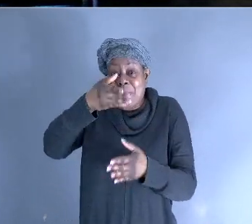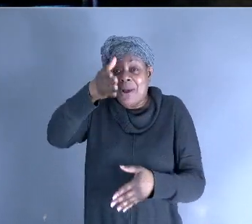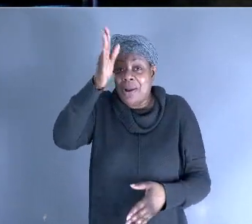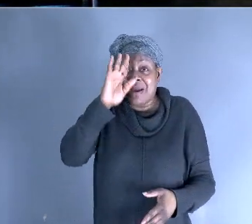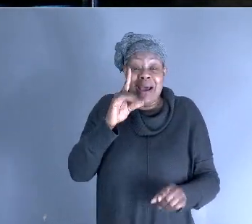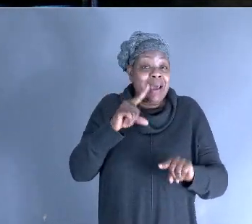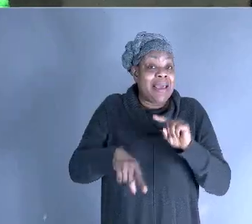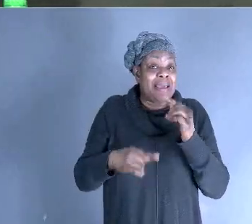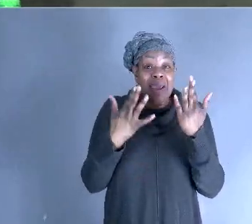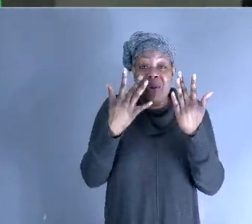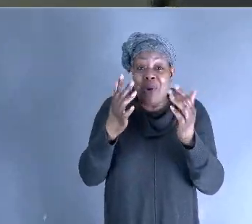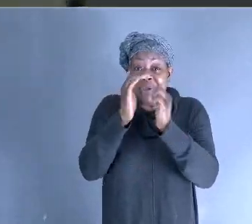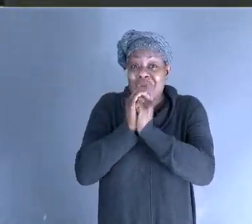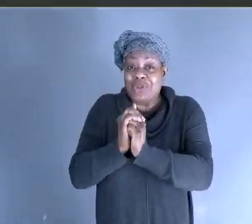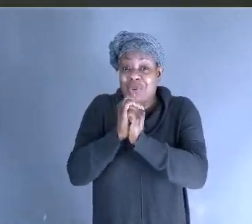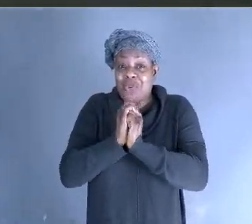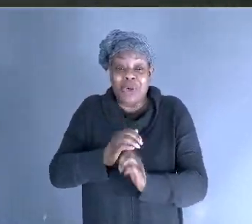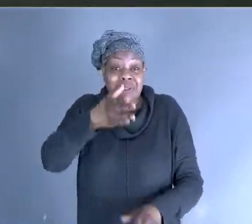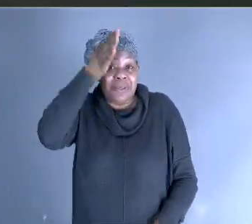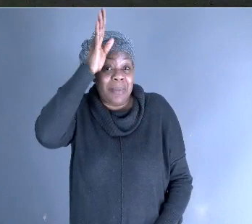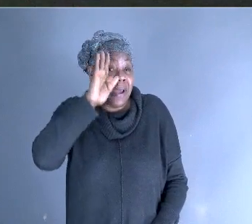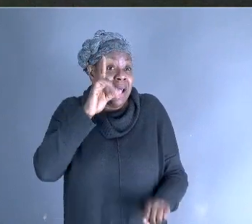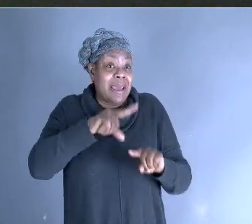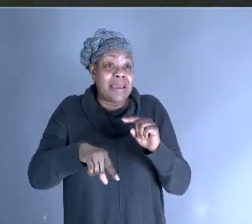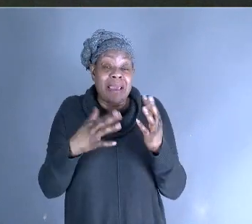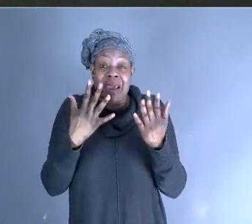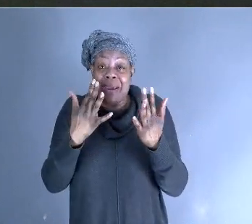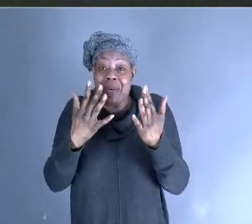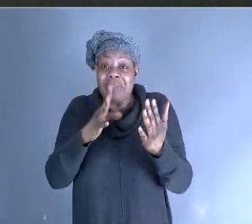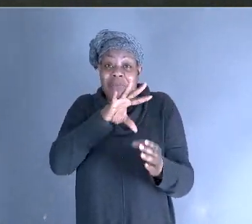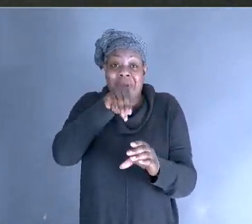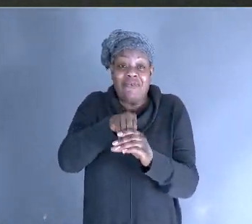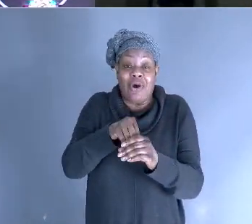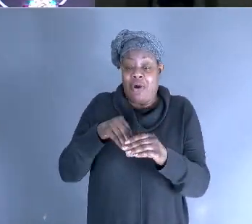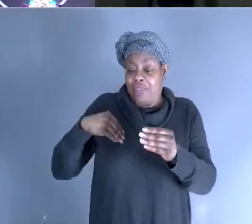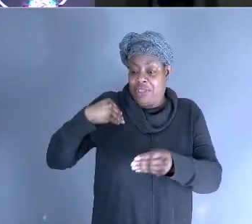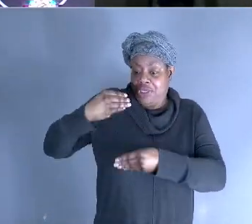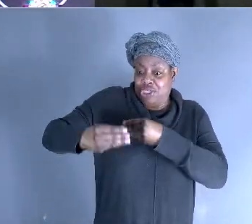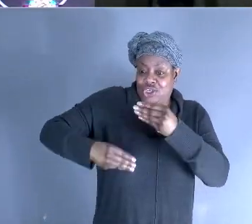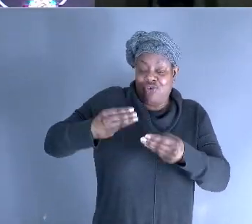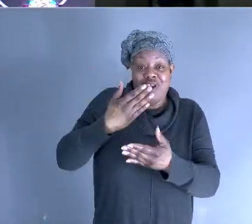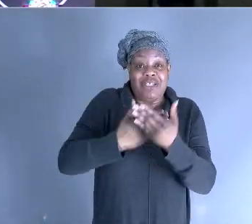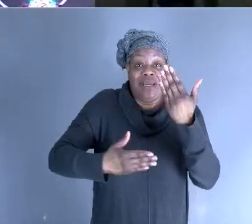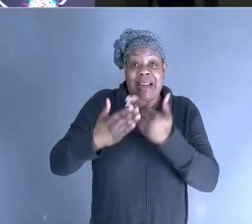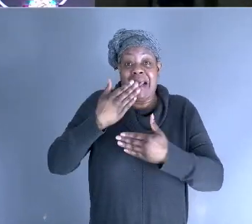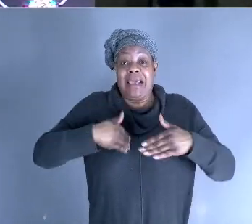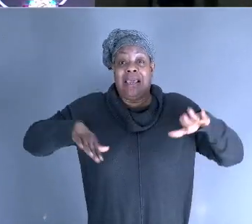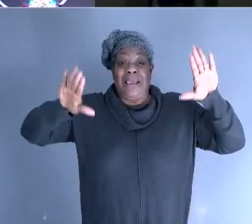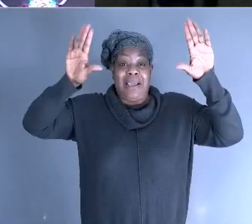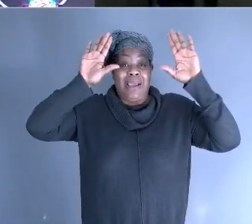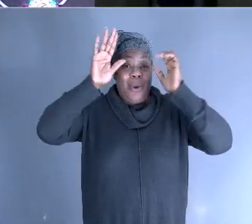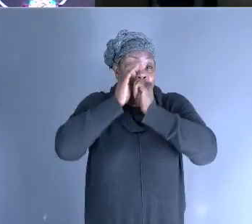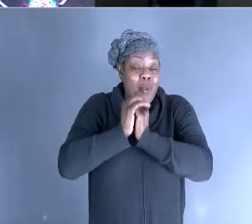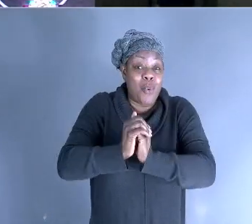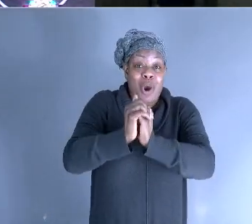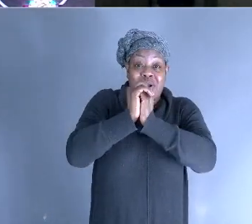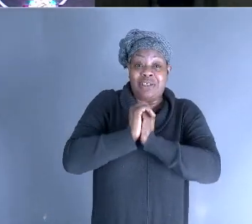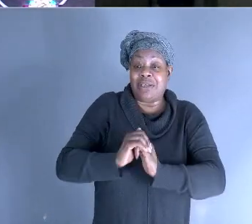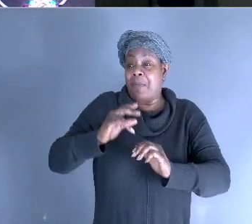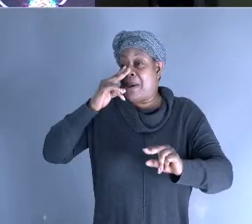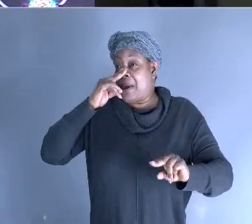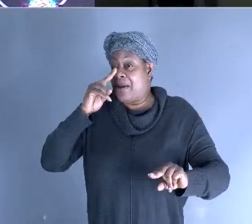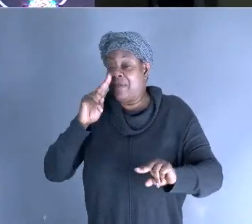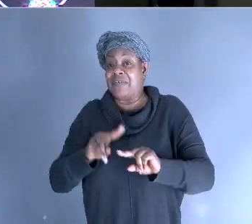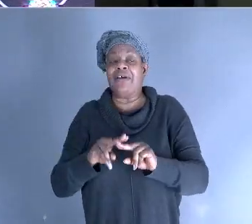wait to worship I can't wait to be a part of the generation that can lift hands and worship and have fun